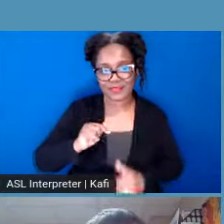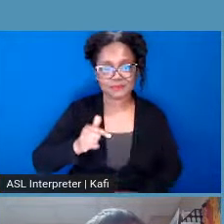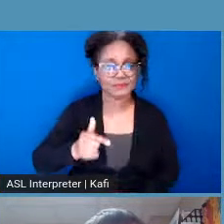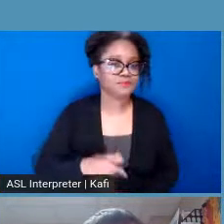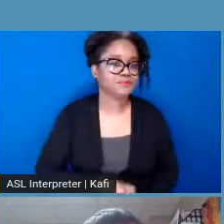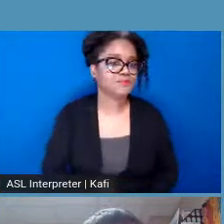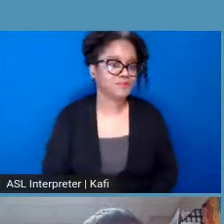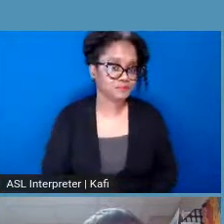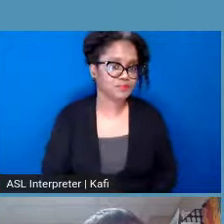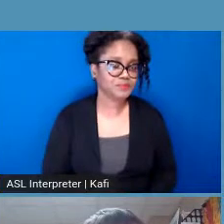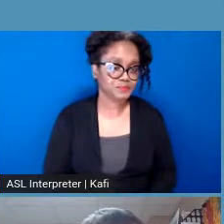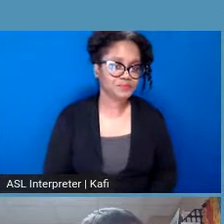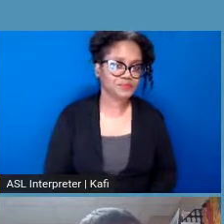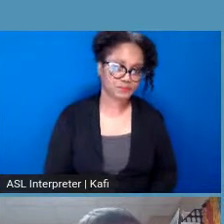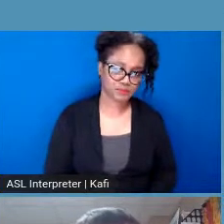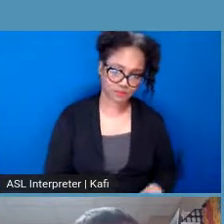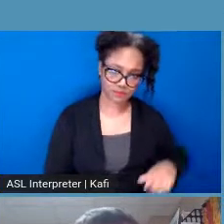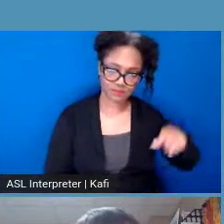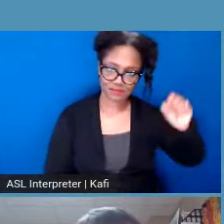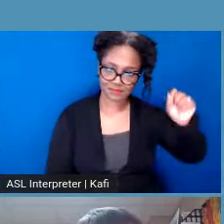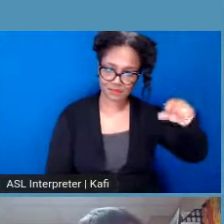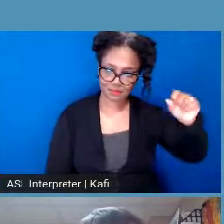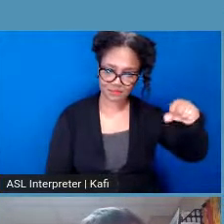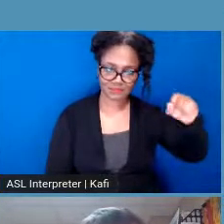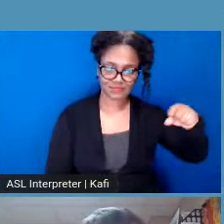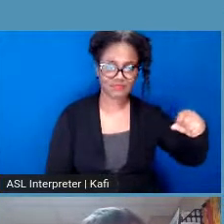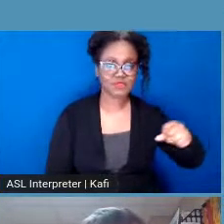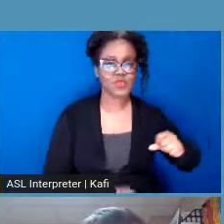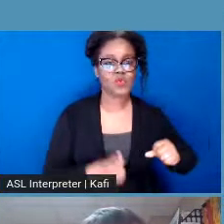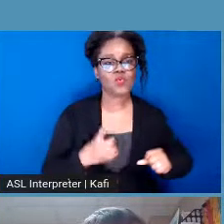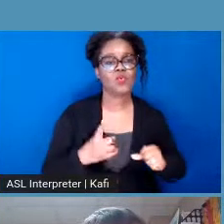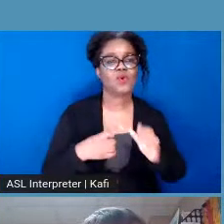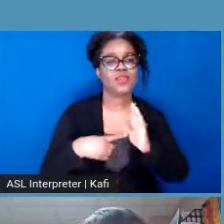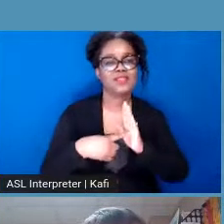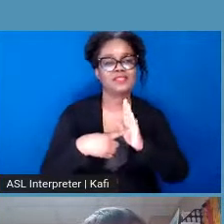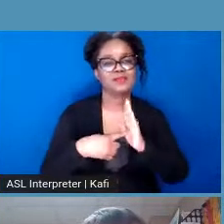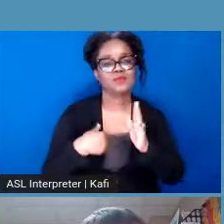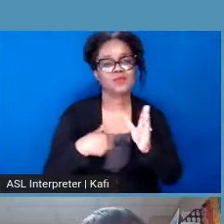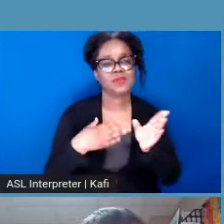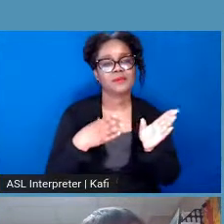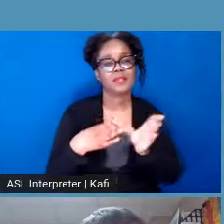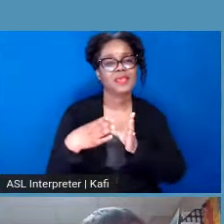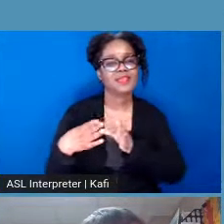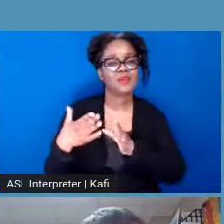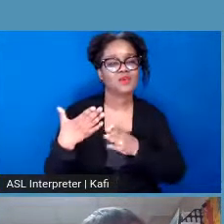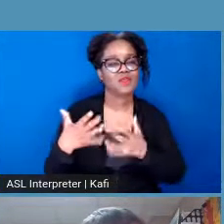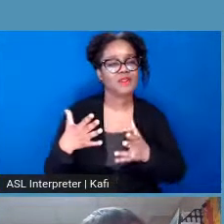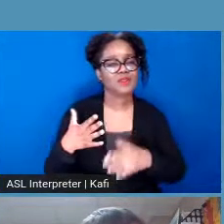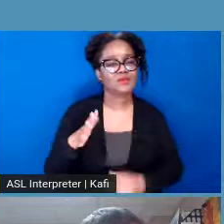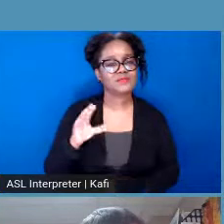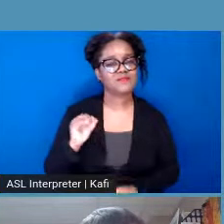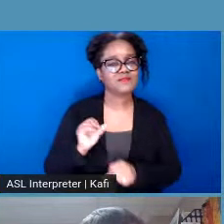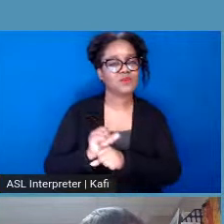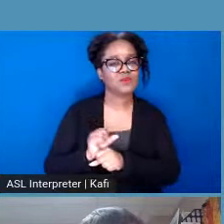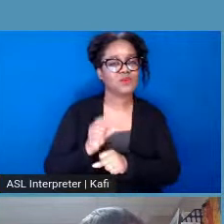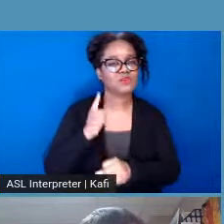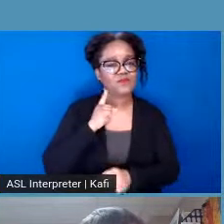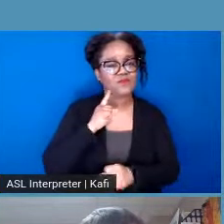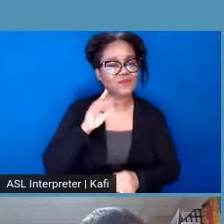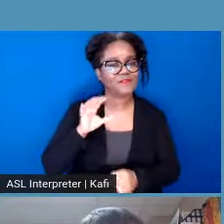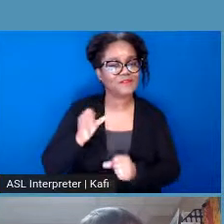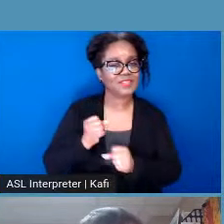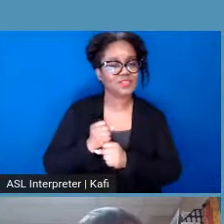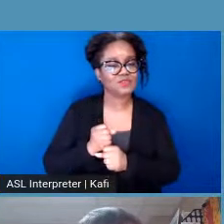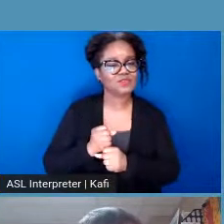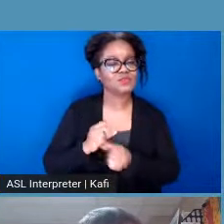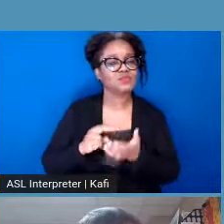had been planning was 50 Works for 50 Years, which included 50 works from the collection, one acquisition from